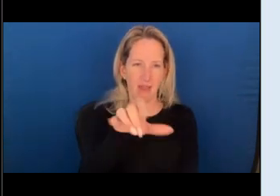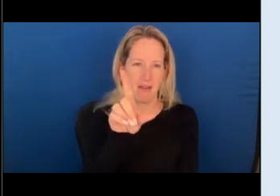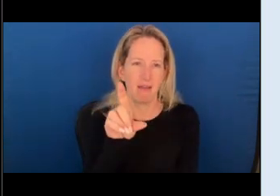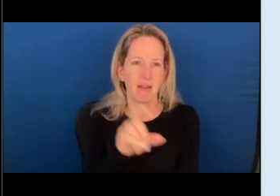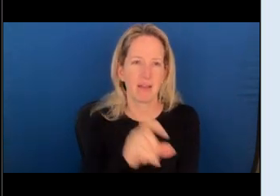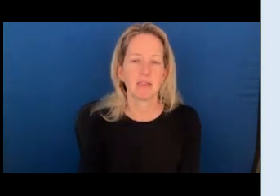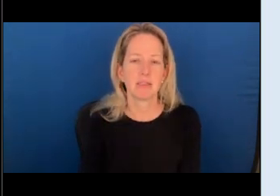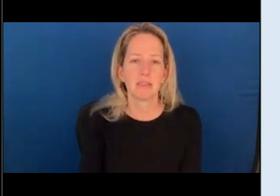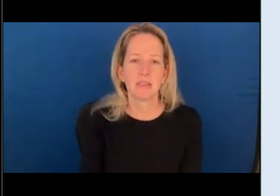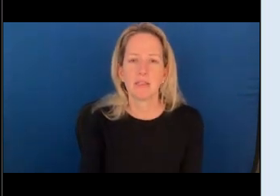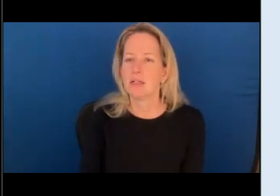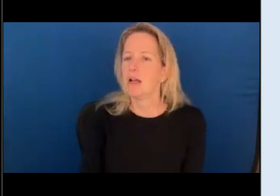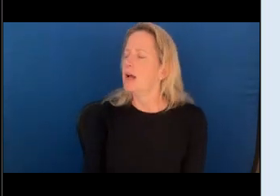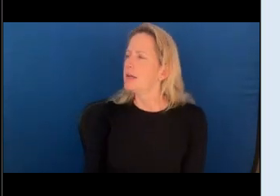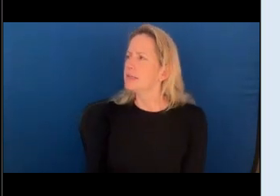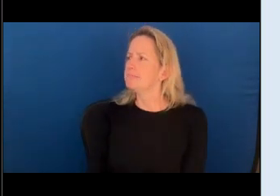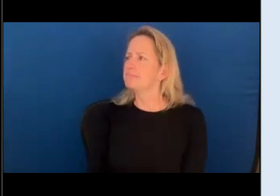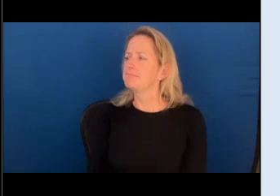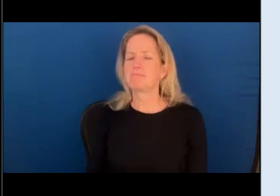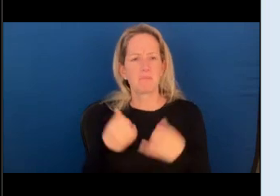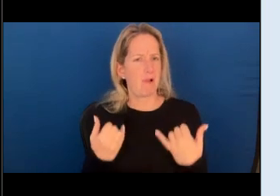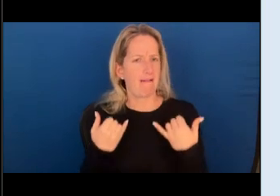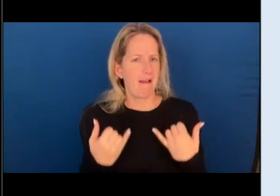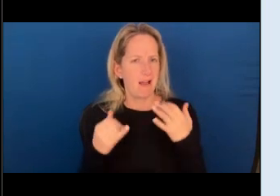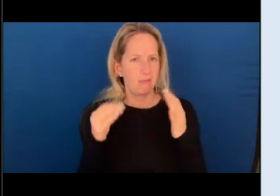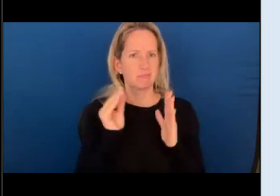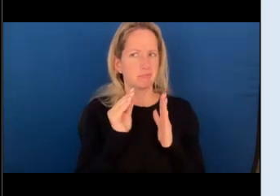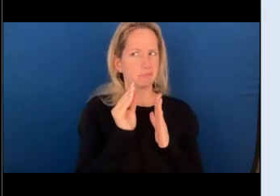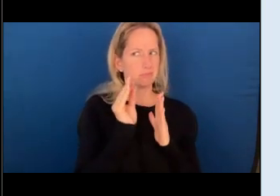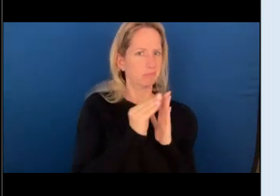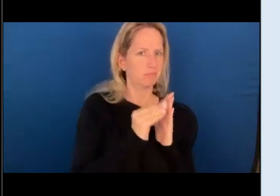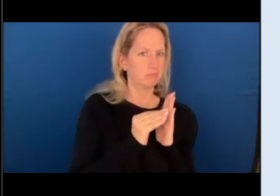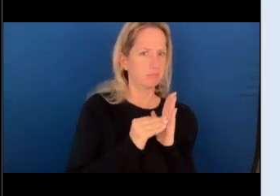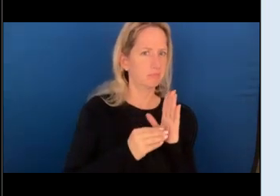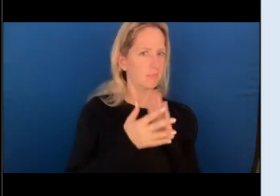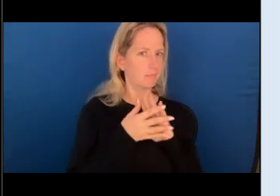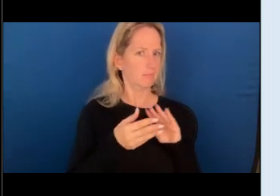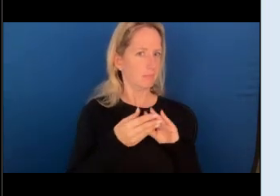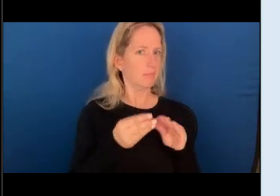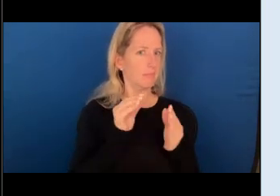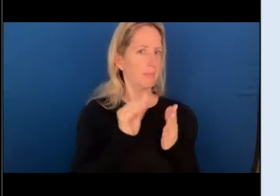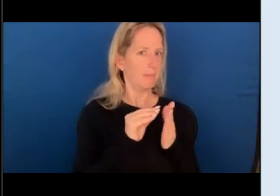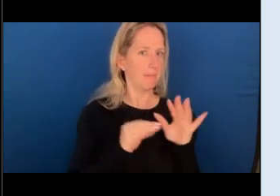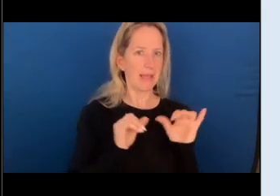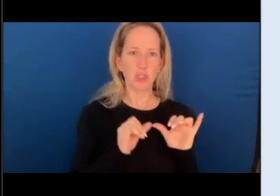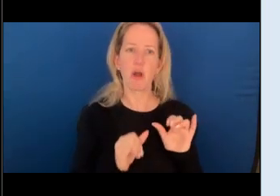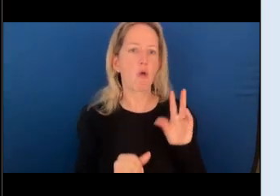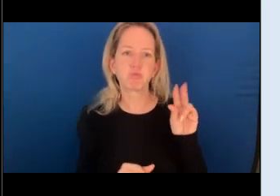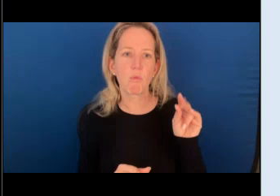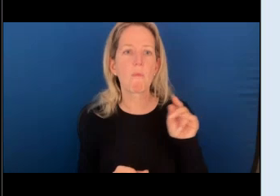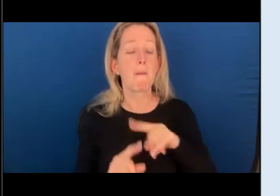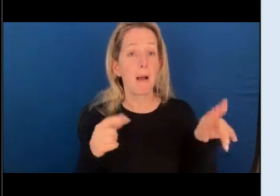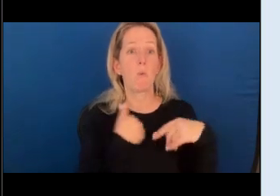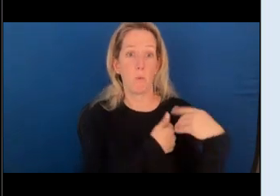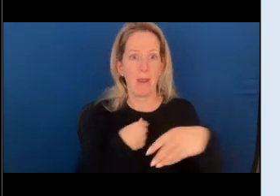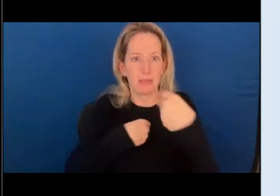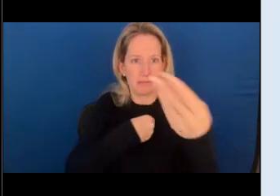I don't think that's being really measured at this time, but we're getting the resources out there to have that effect. One of